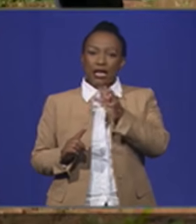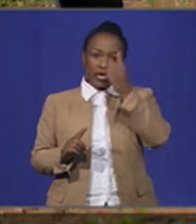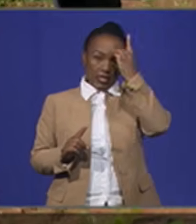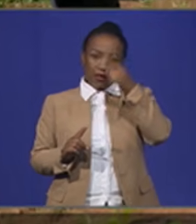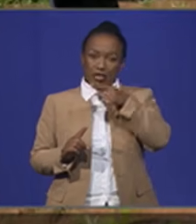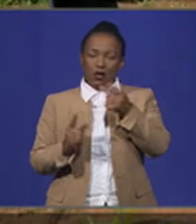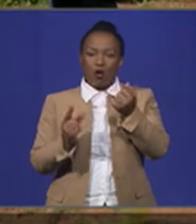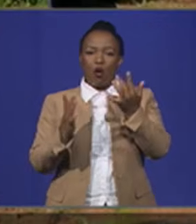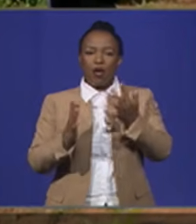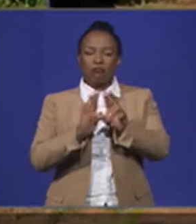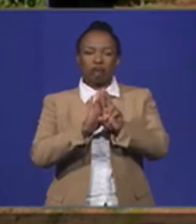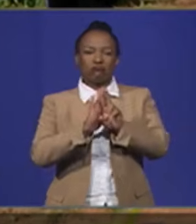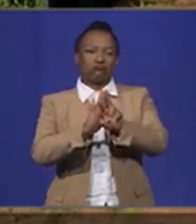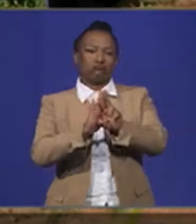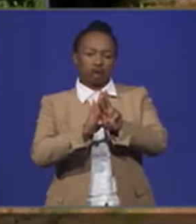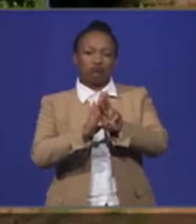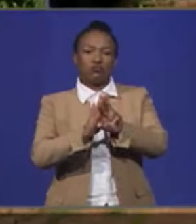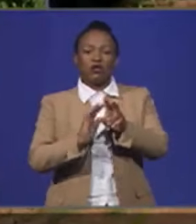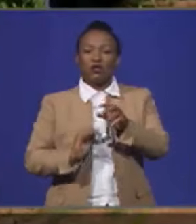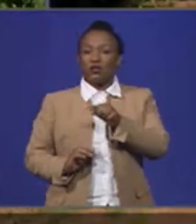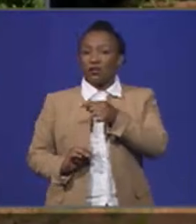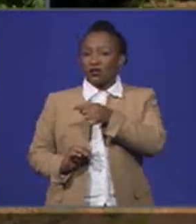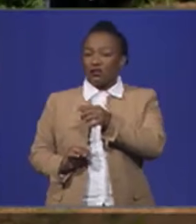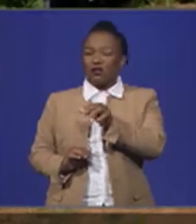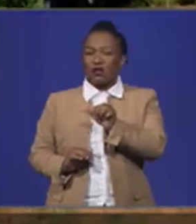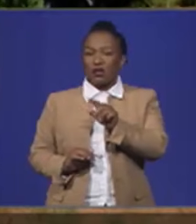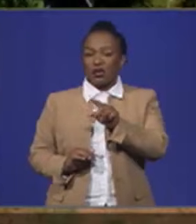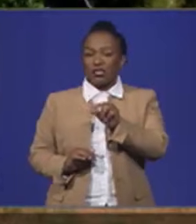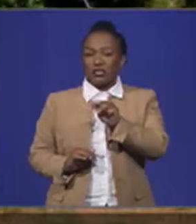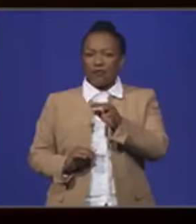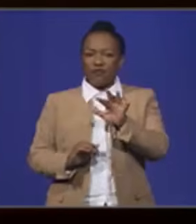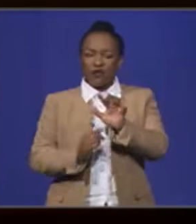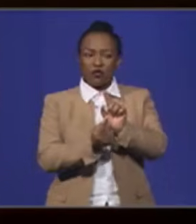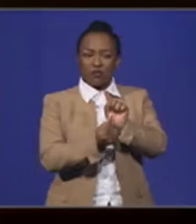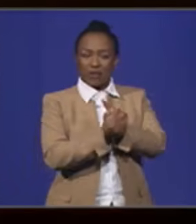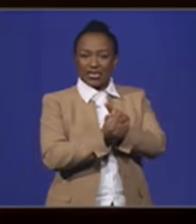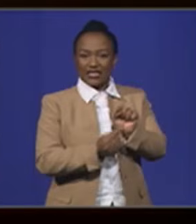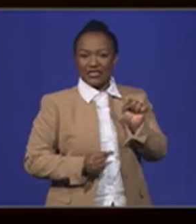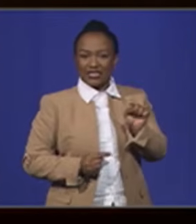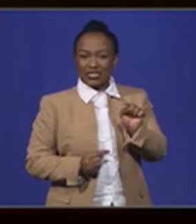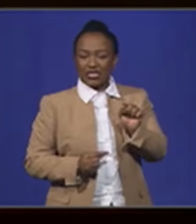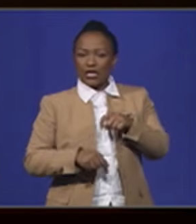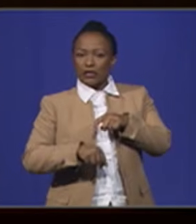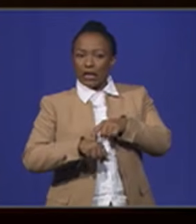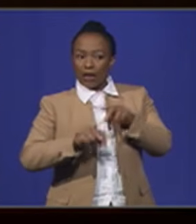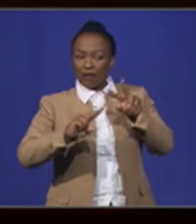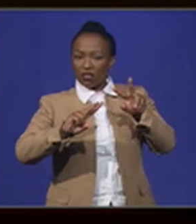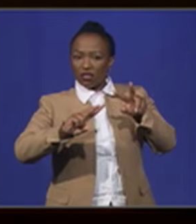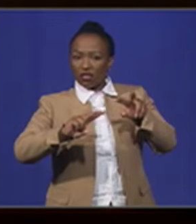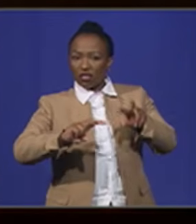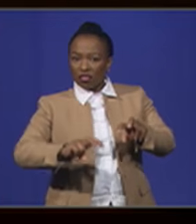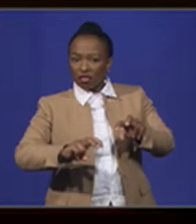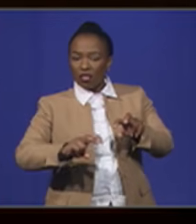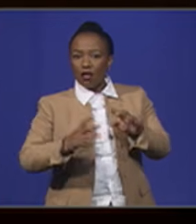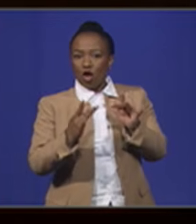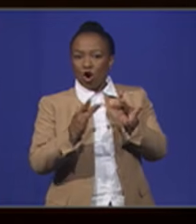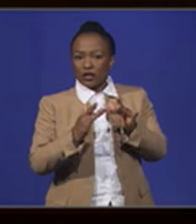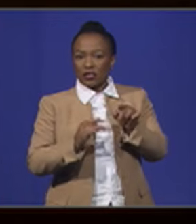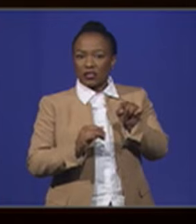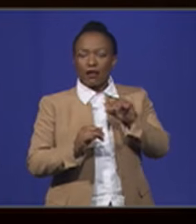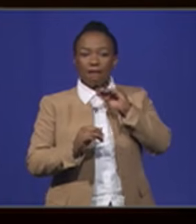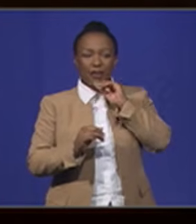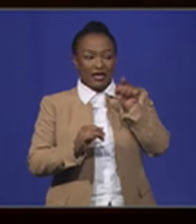tsheko. Mapodisa a bega gore Adams o ne a ikgolaganya le Ncengwa ka nako e masisi ya dipatlisiso mme se tshwana